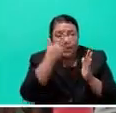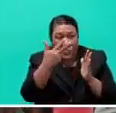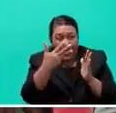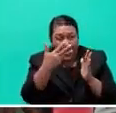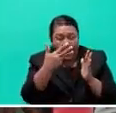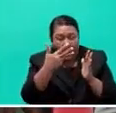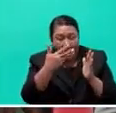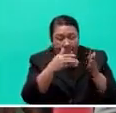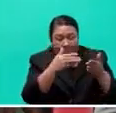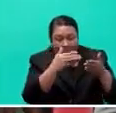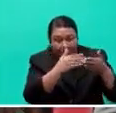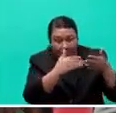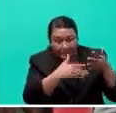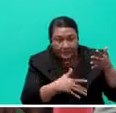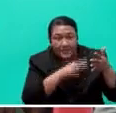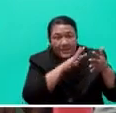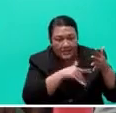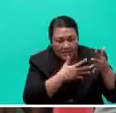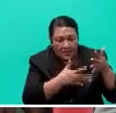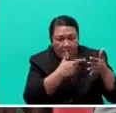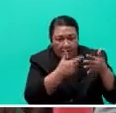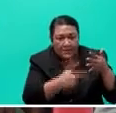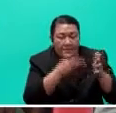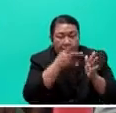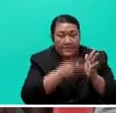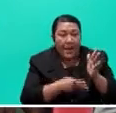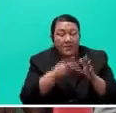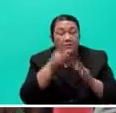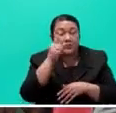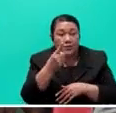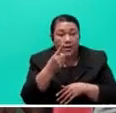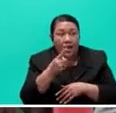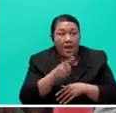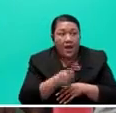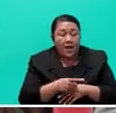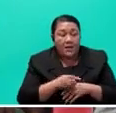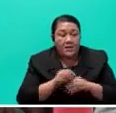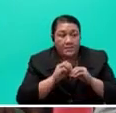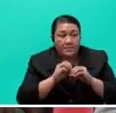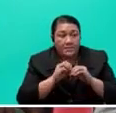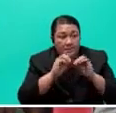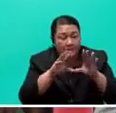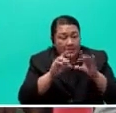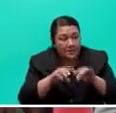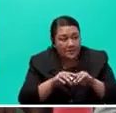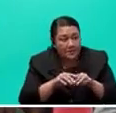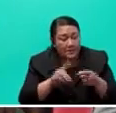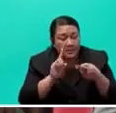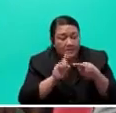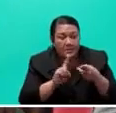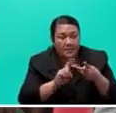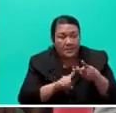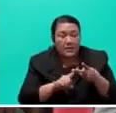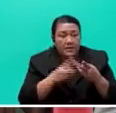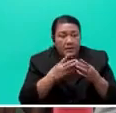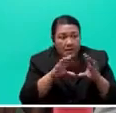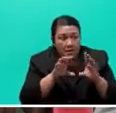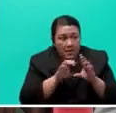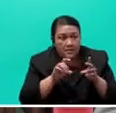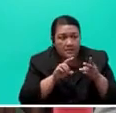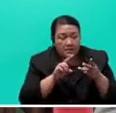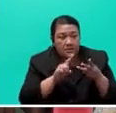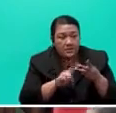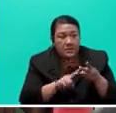as follows. Part 1, preliminary. Part 2 deals with Heritage Council. Part 3 deals with accounts